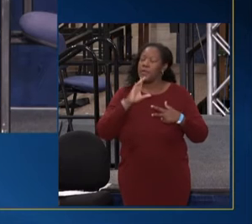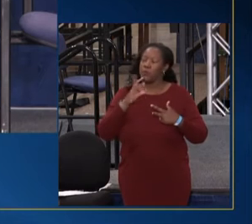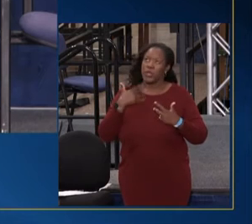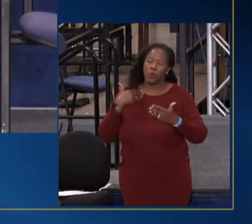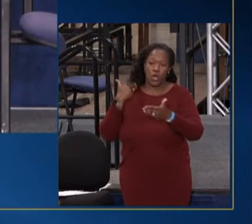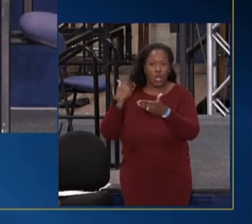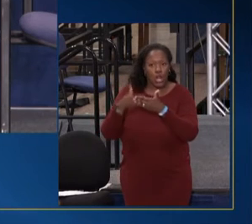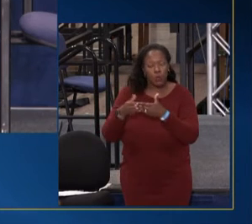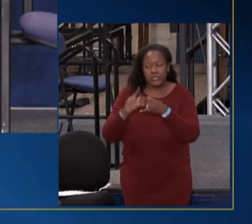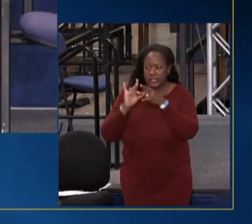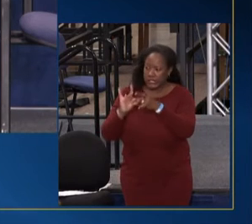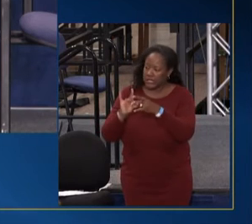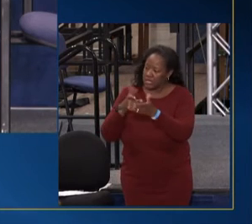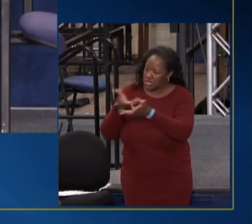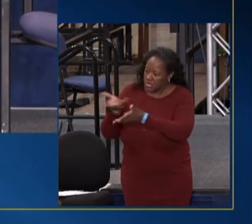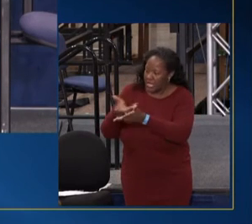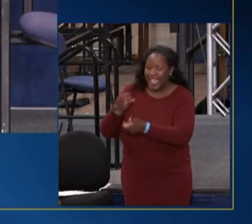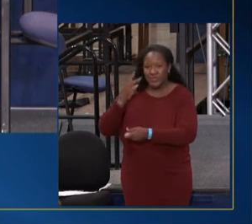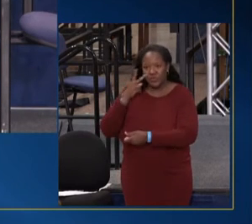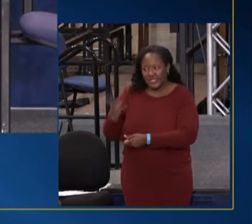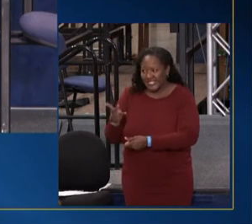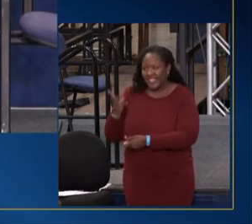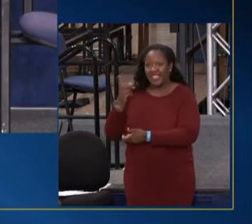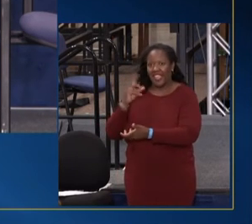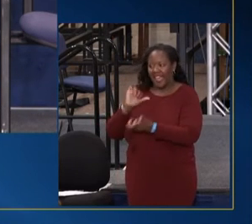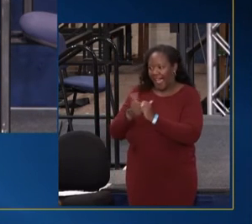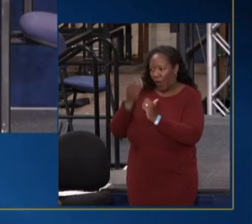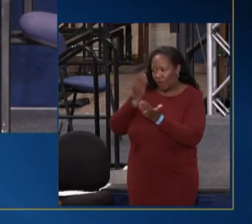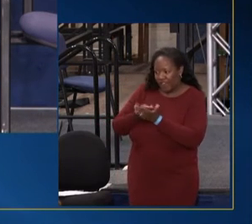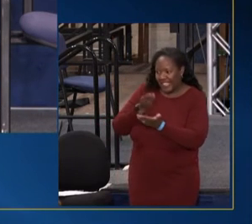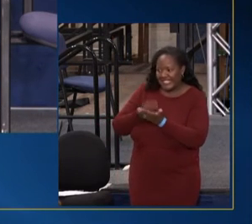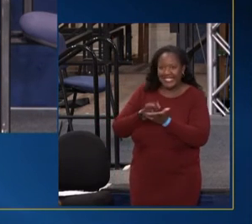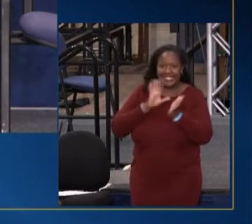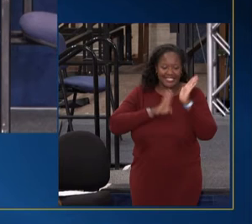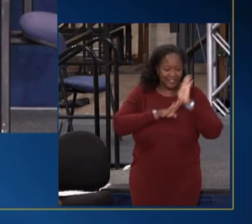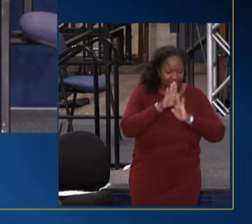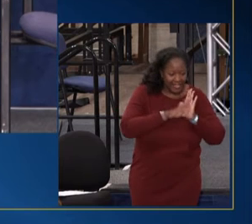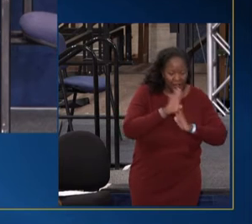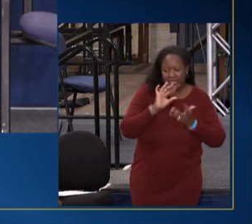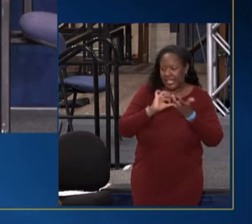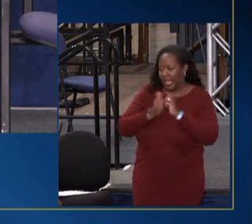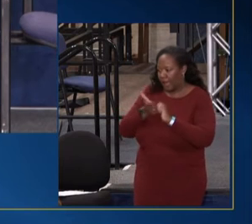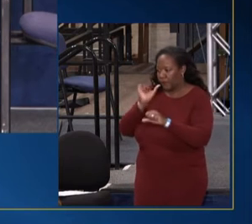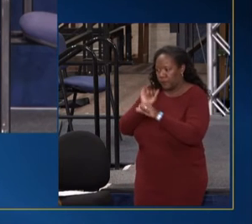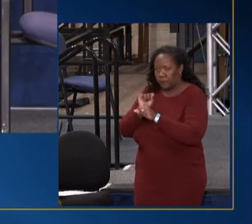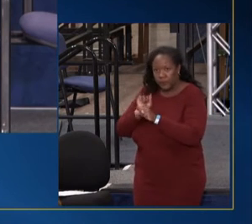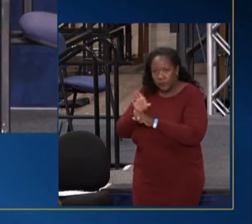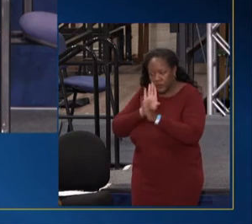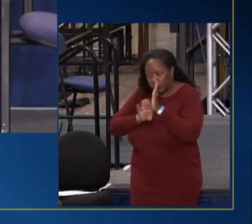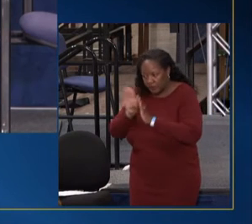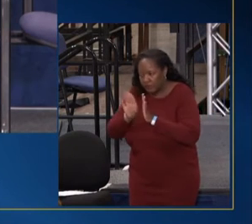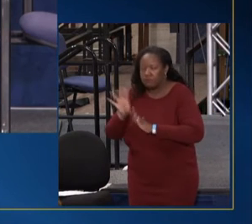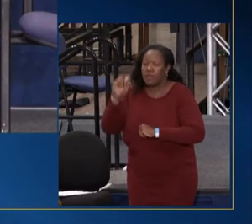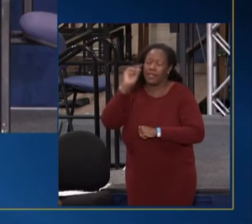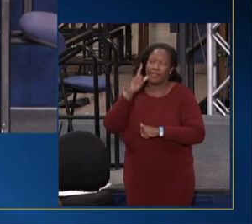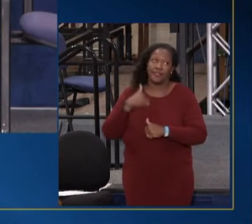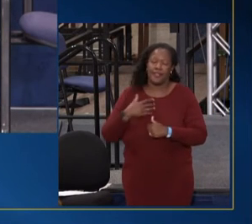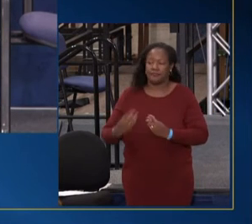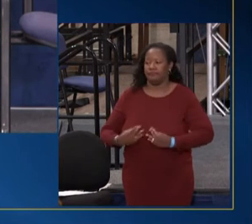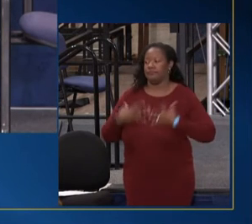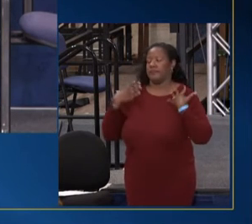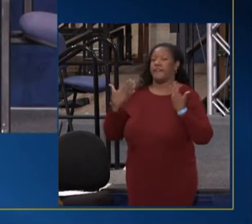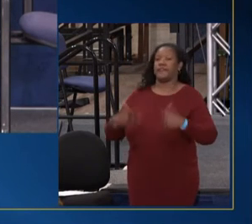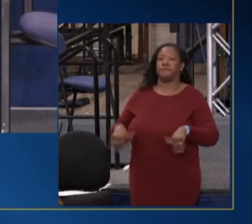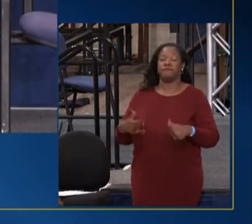seen and just really seeing it actually change the way funding streams are developed and the way the work is developed, I think is really inspiring. I think